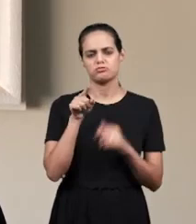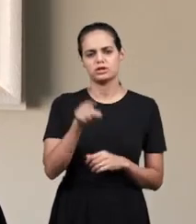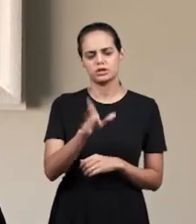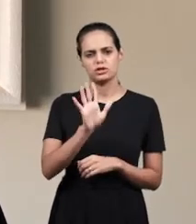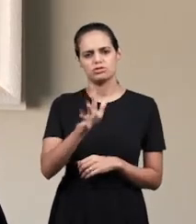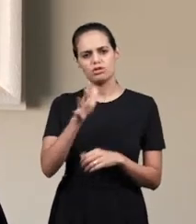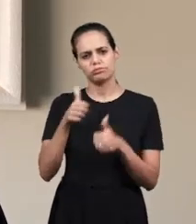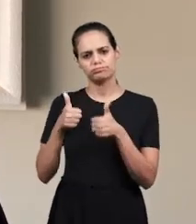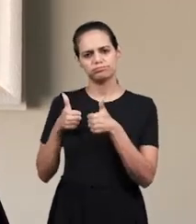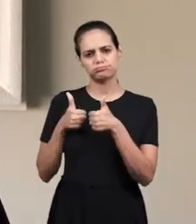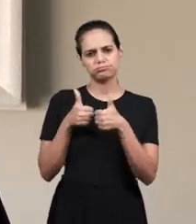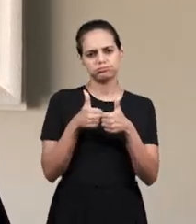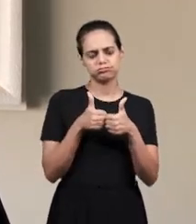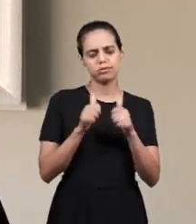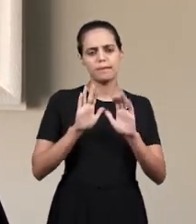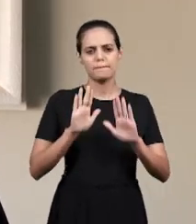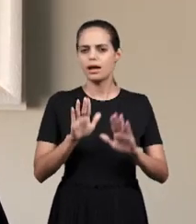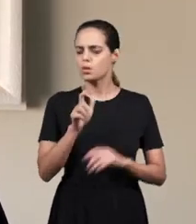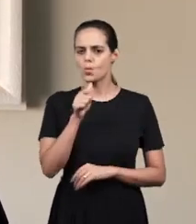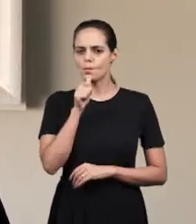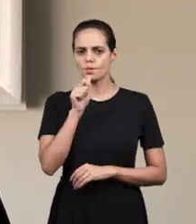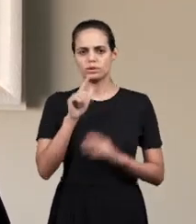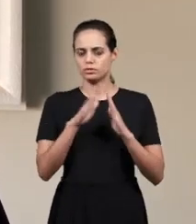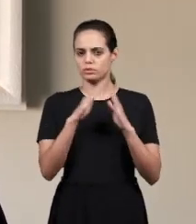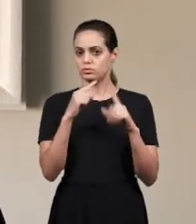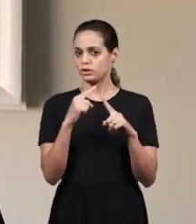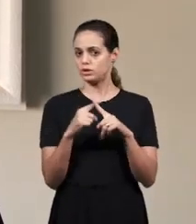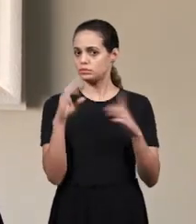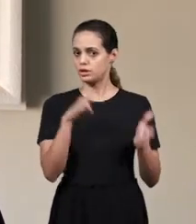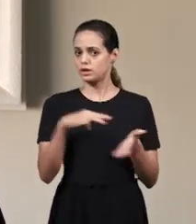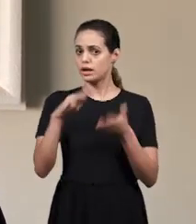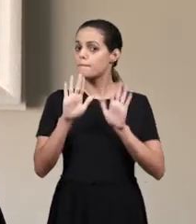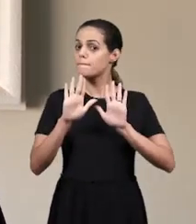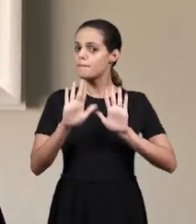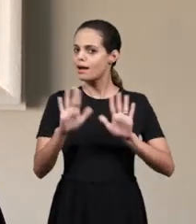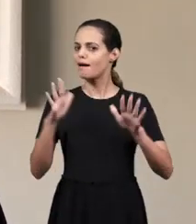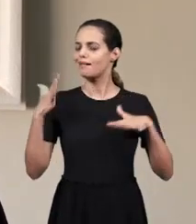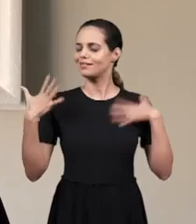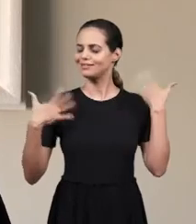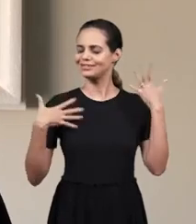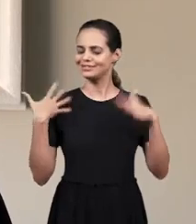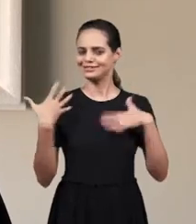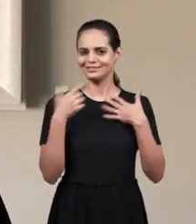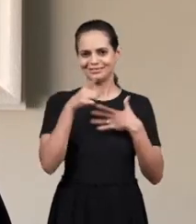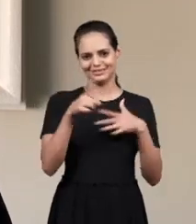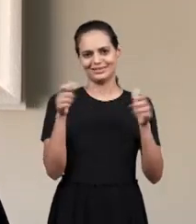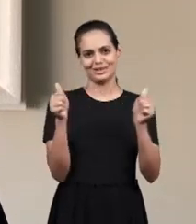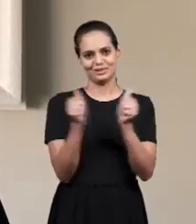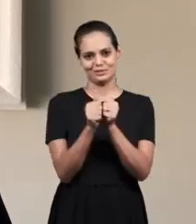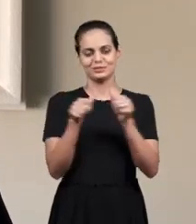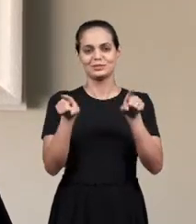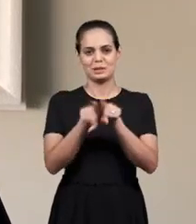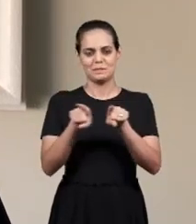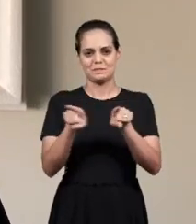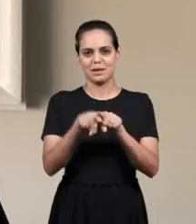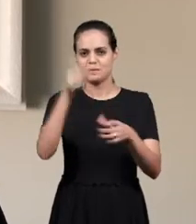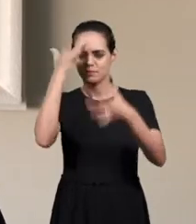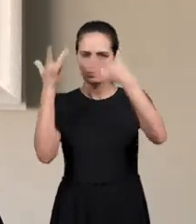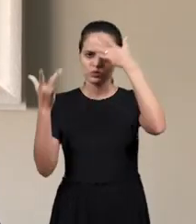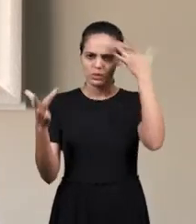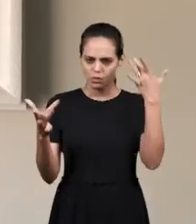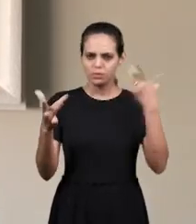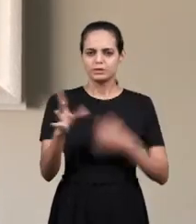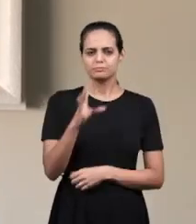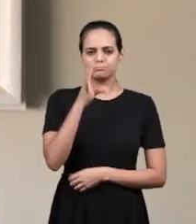accompanying the services for a while but aren't, you know, a member of our churches, it's a joy to have you